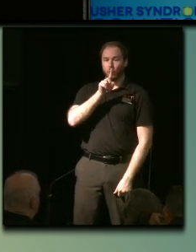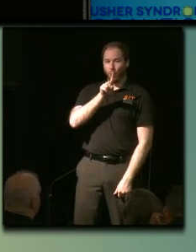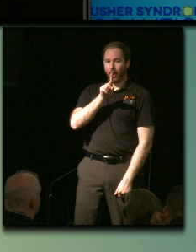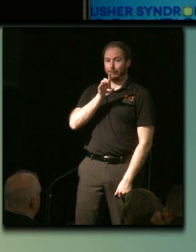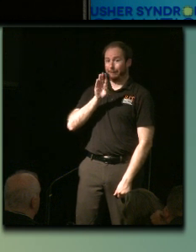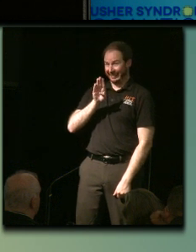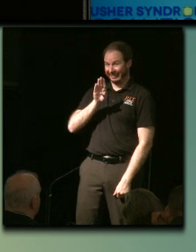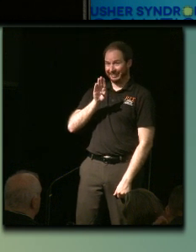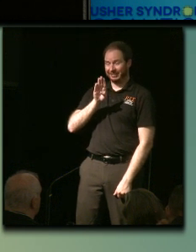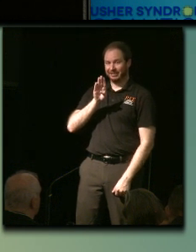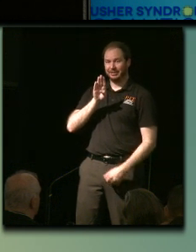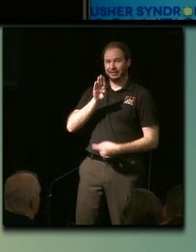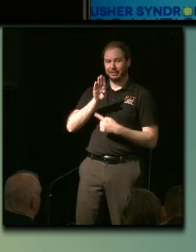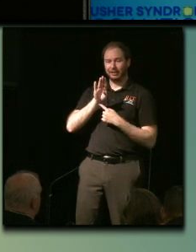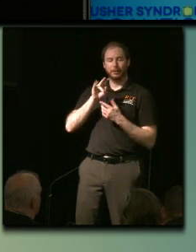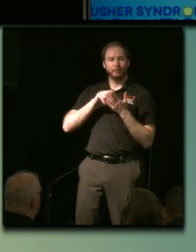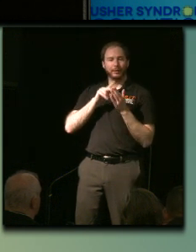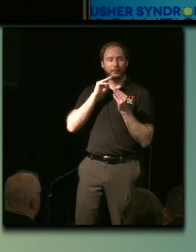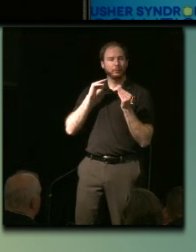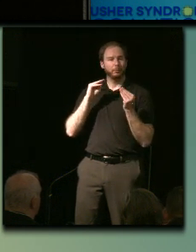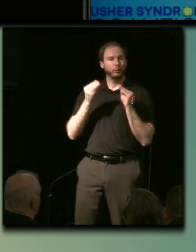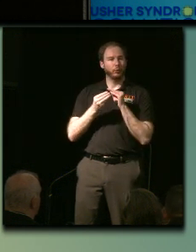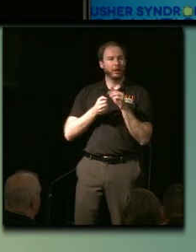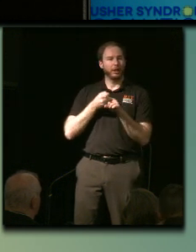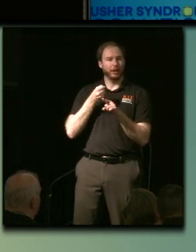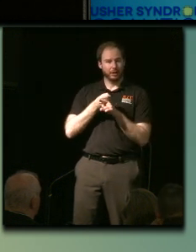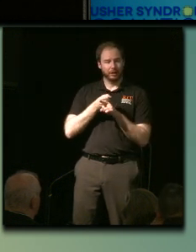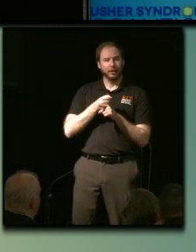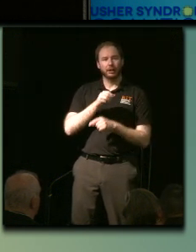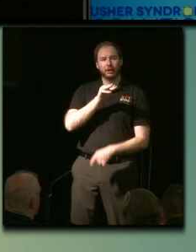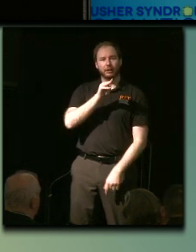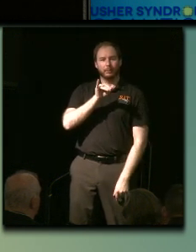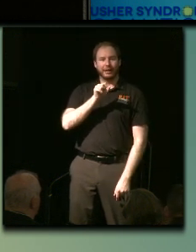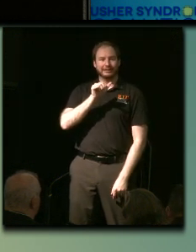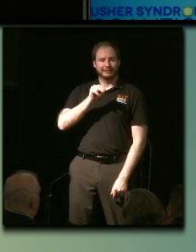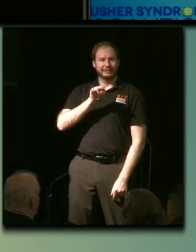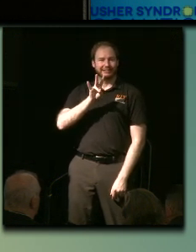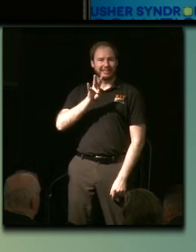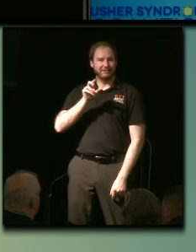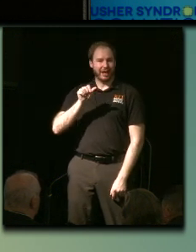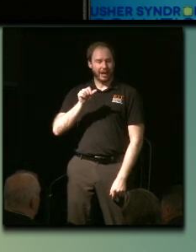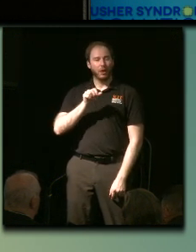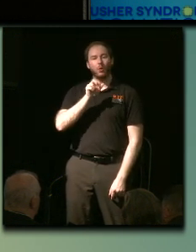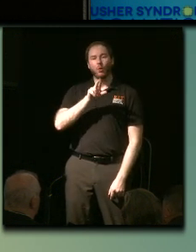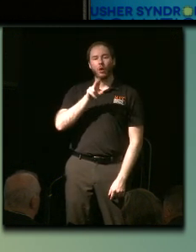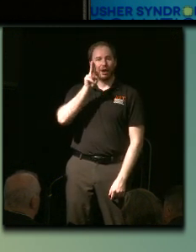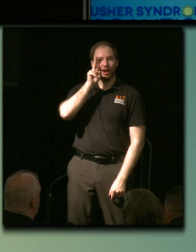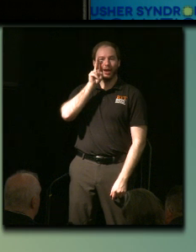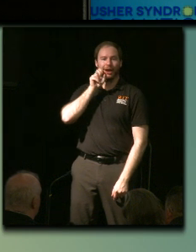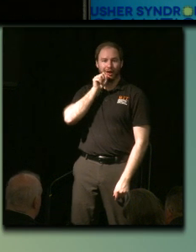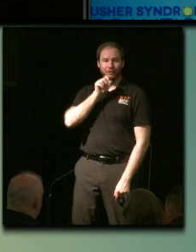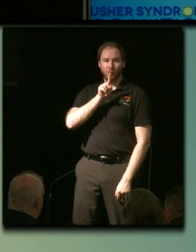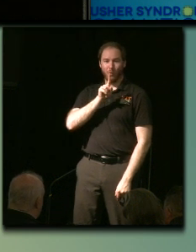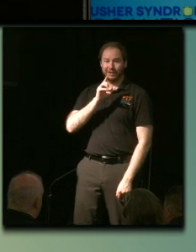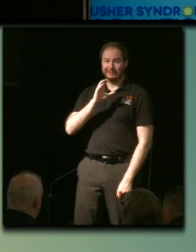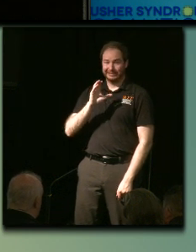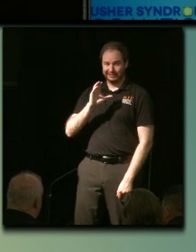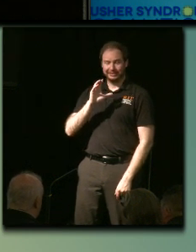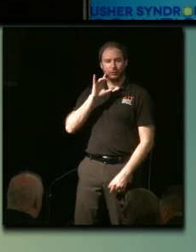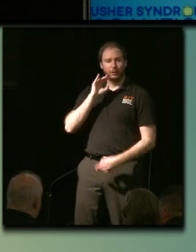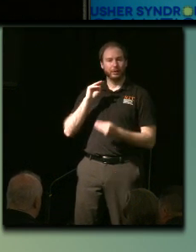USH1B with mutations in the gene myosin 7A, or USH1C